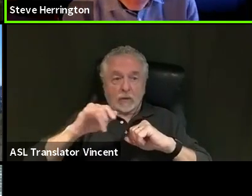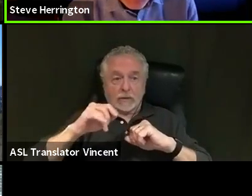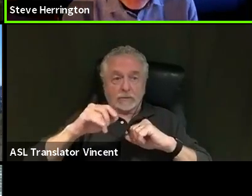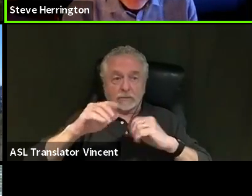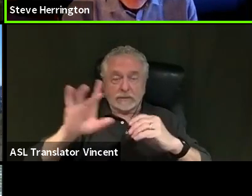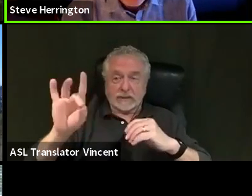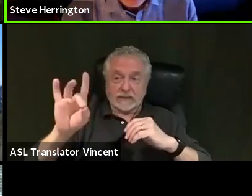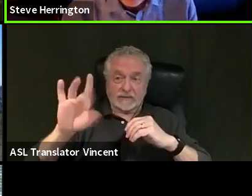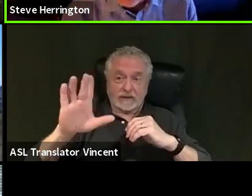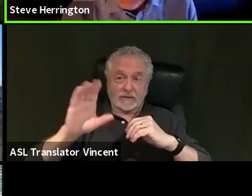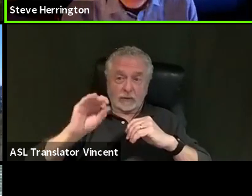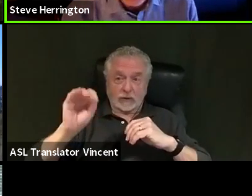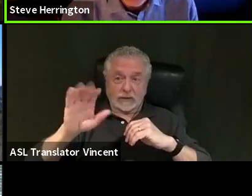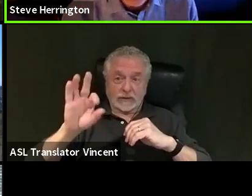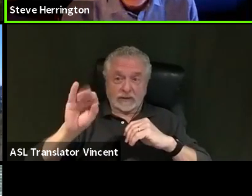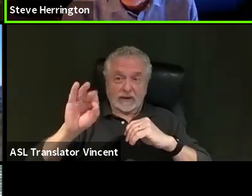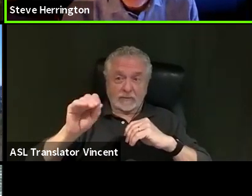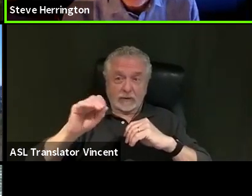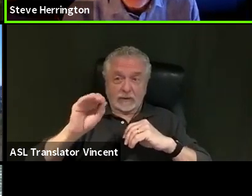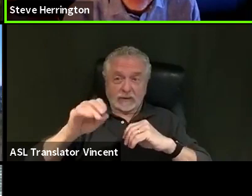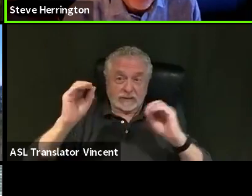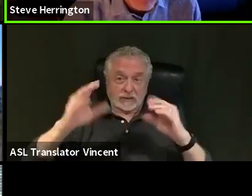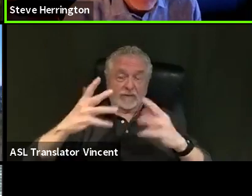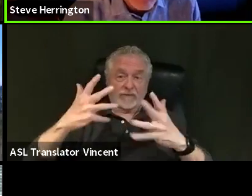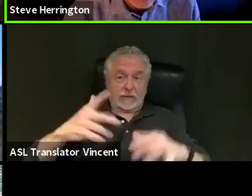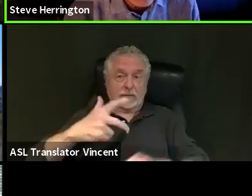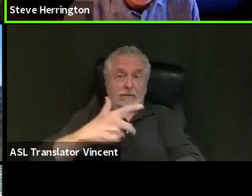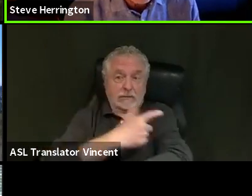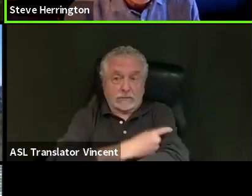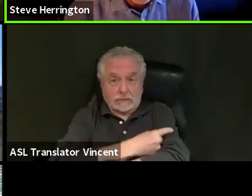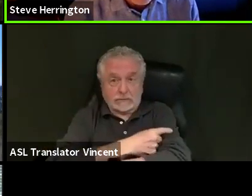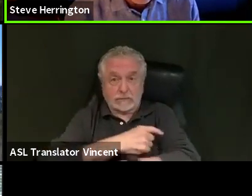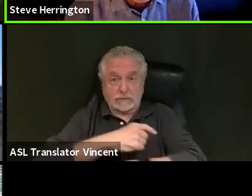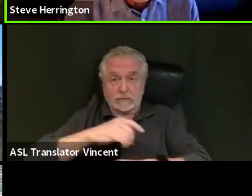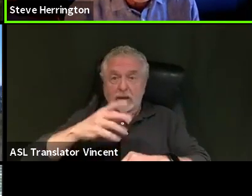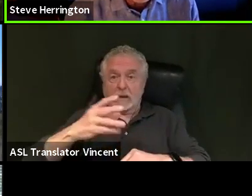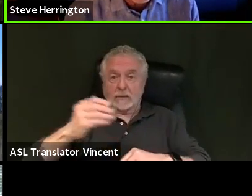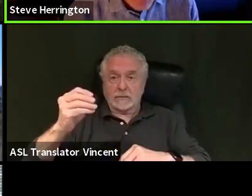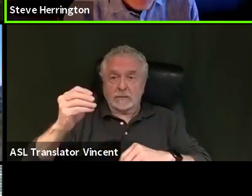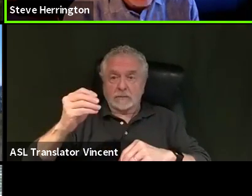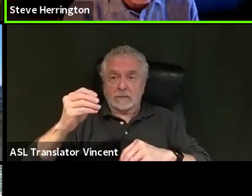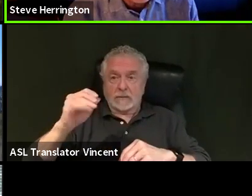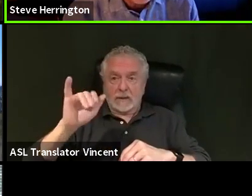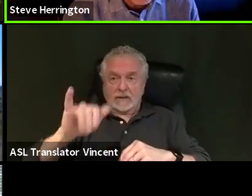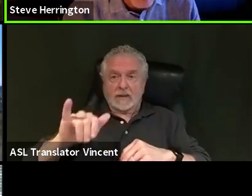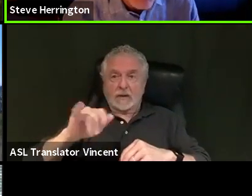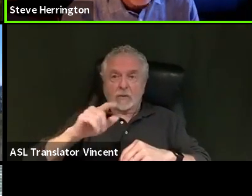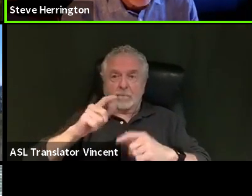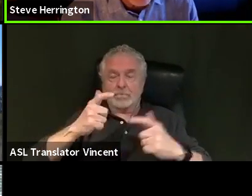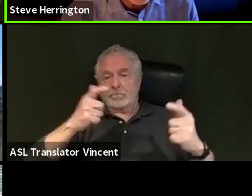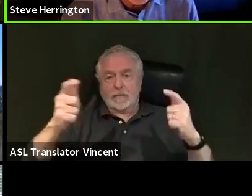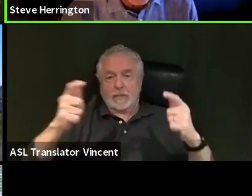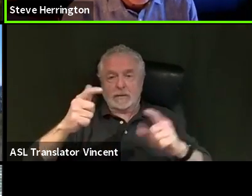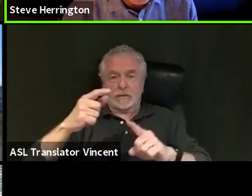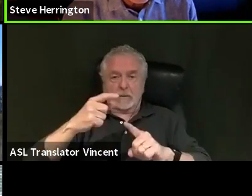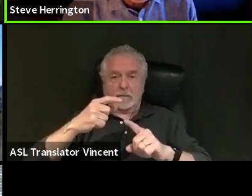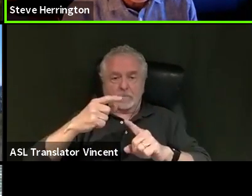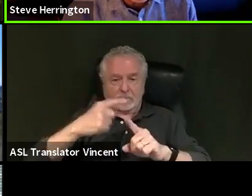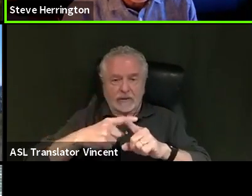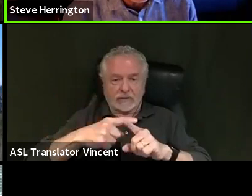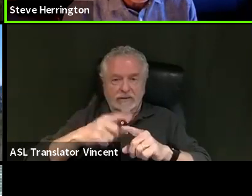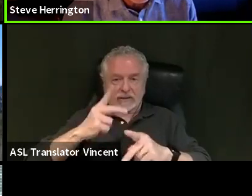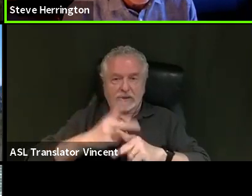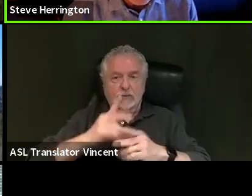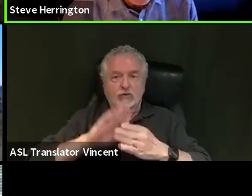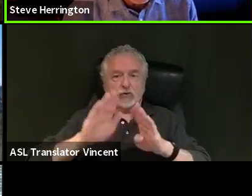about 85 to almost 90% of our teachers are vaccinated. And that is a big plus for keeping